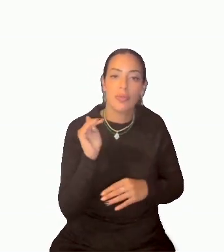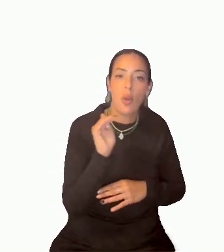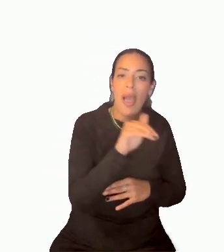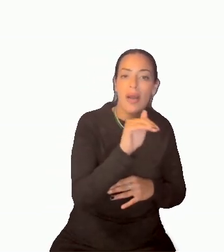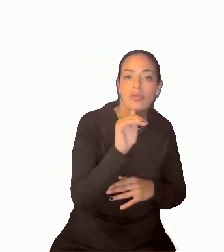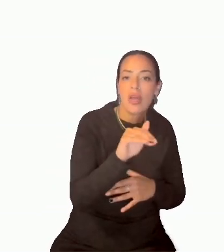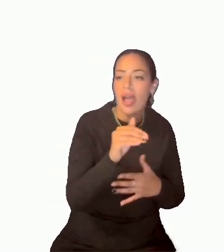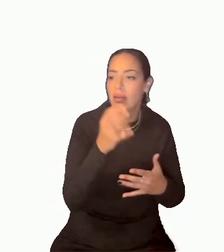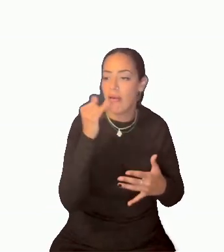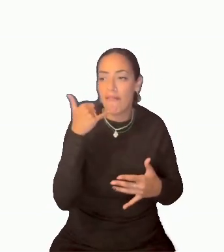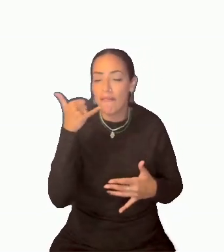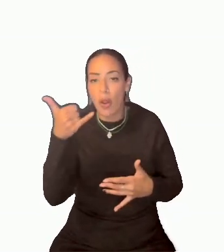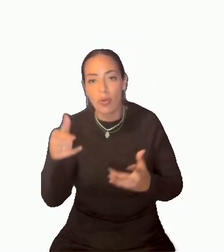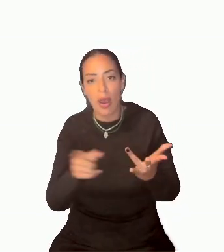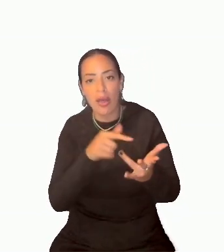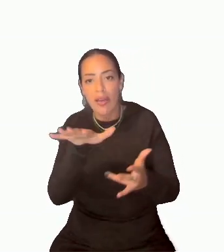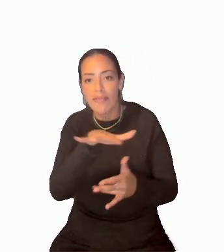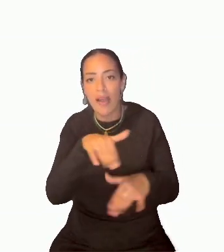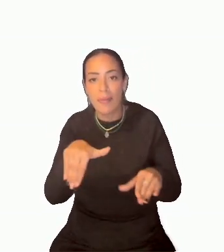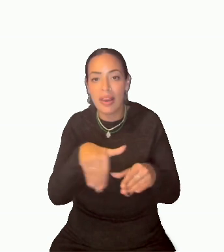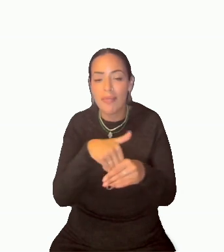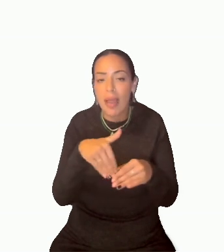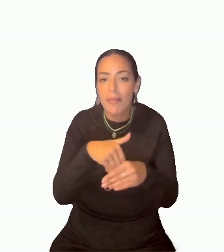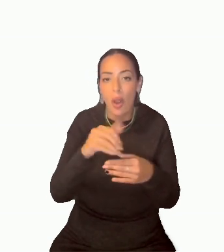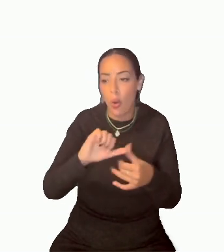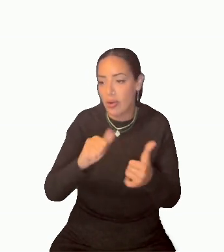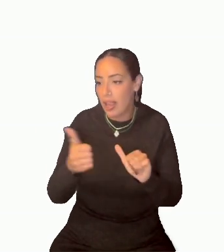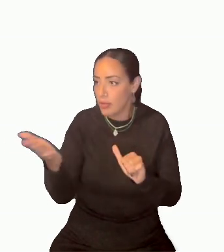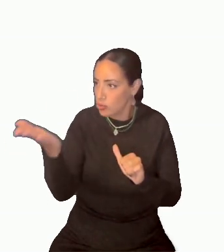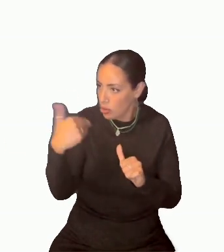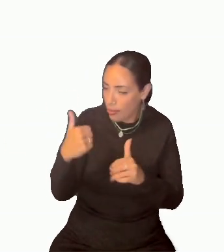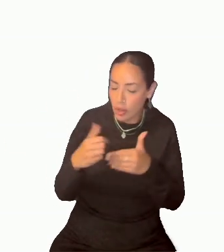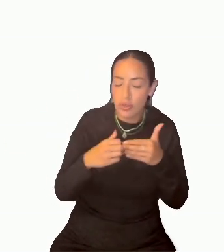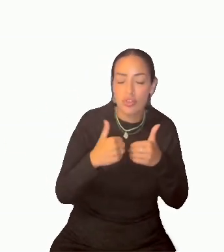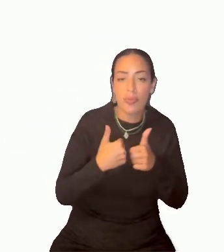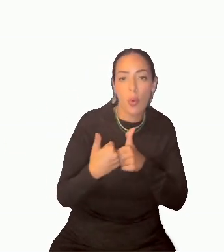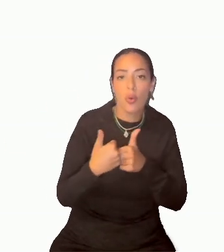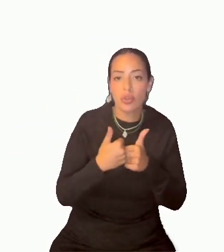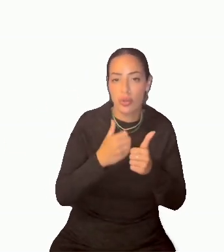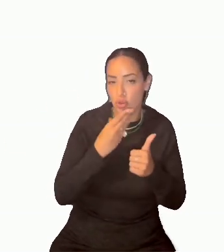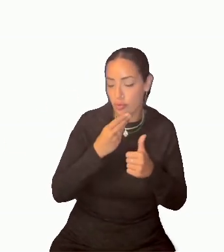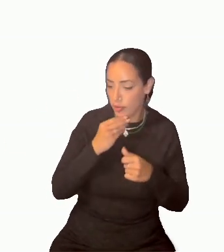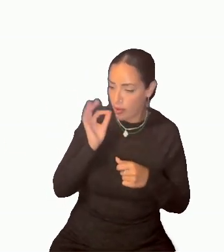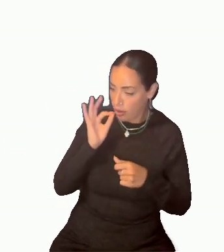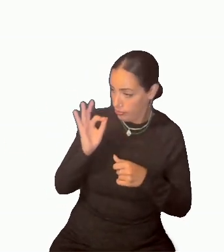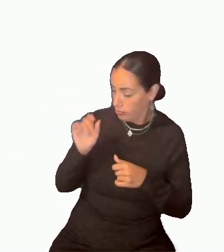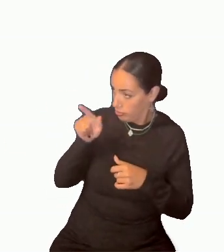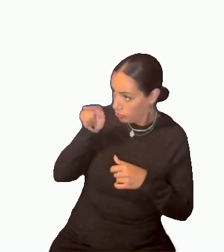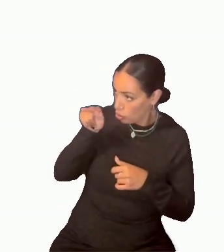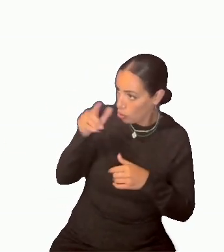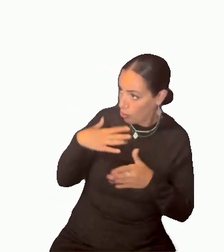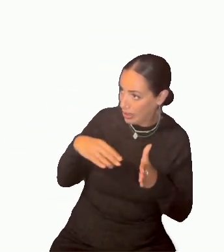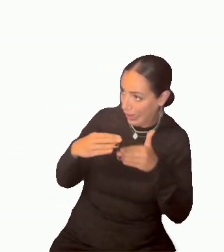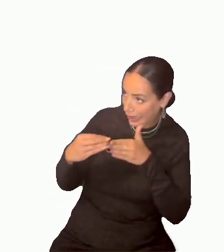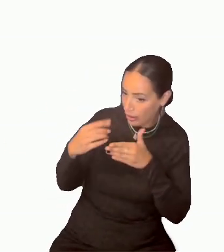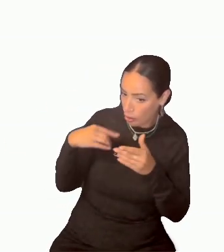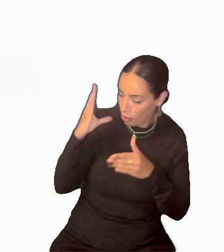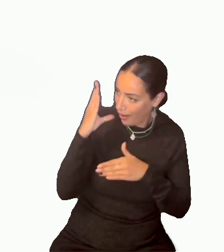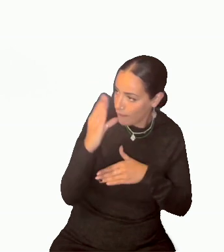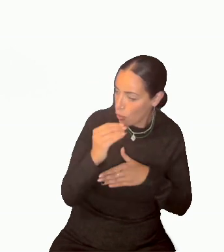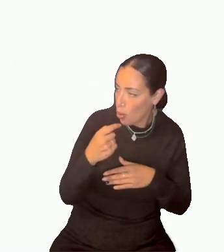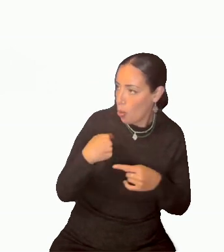neighbour for support. It's useful to decide who should take the lead, for example, who's the person delivering the